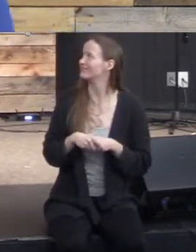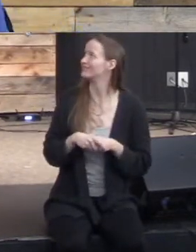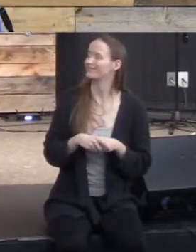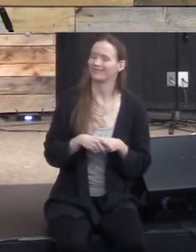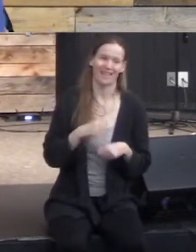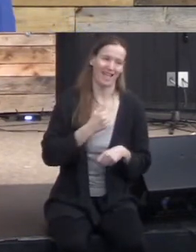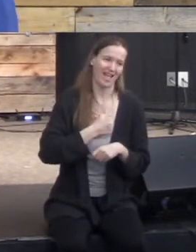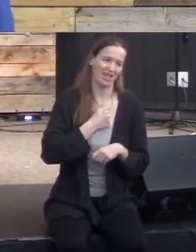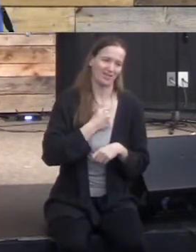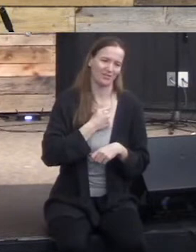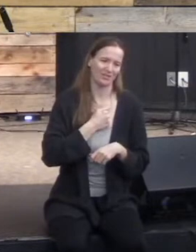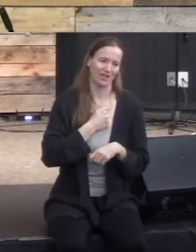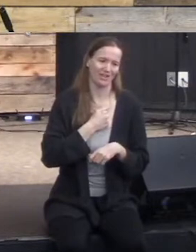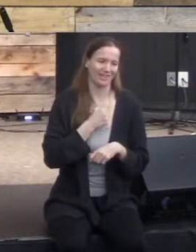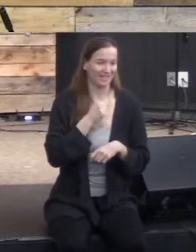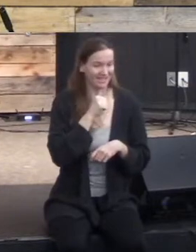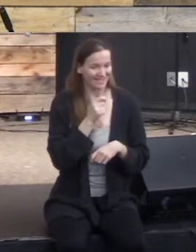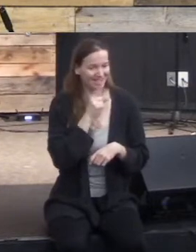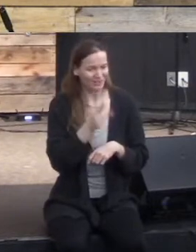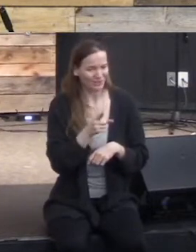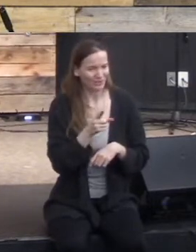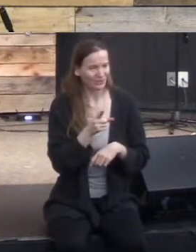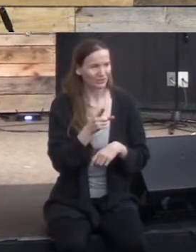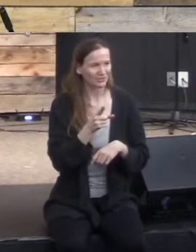I'm sorry, did I not speak truth?